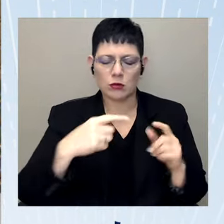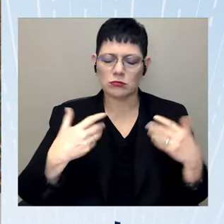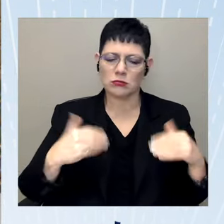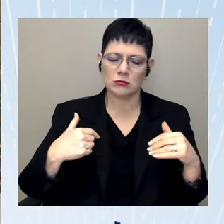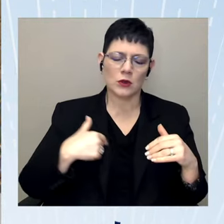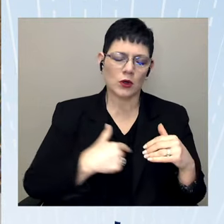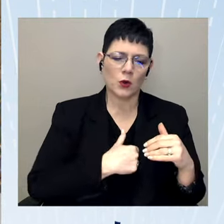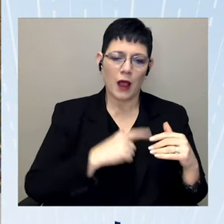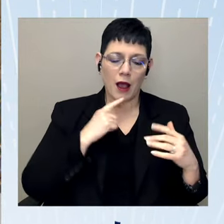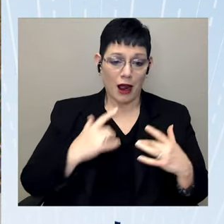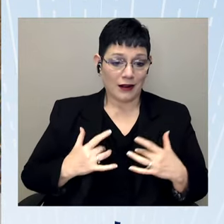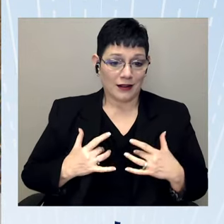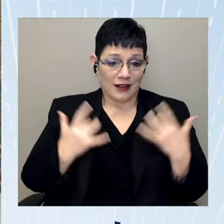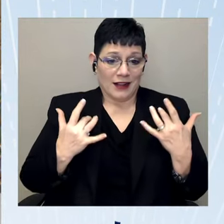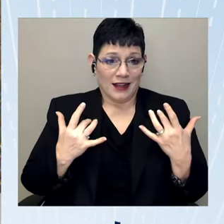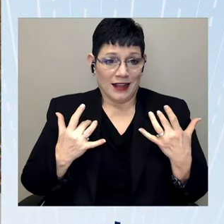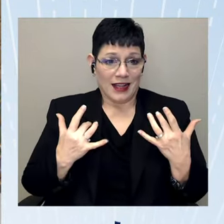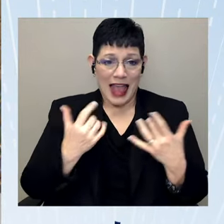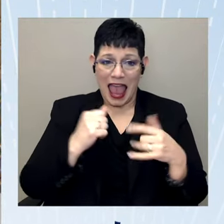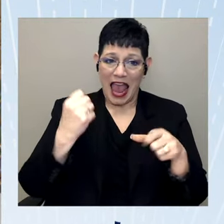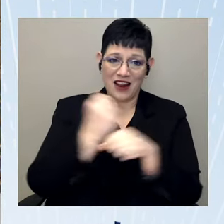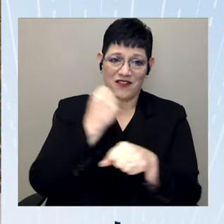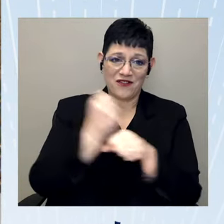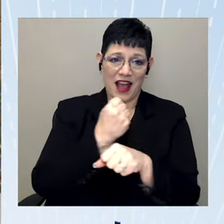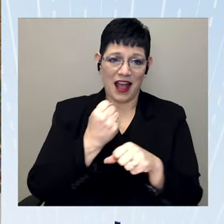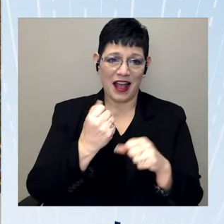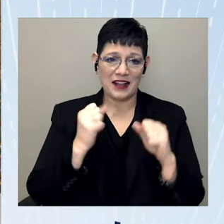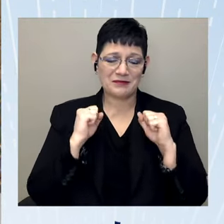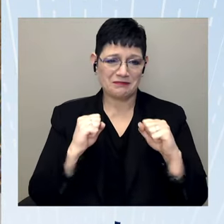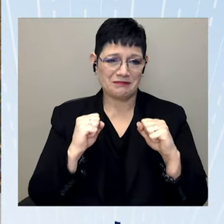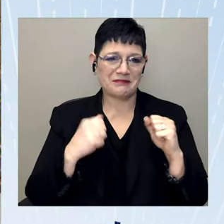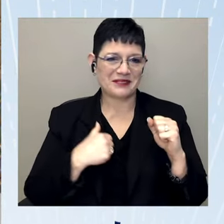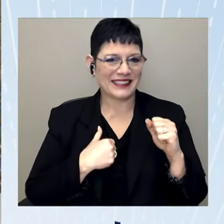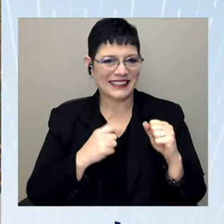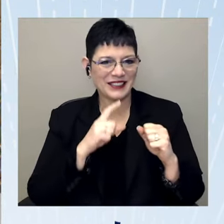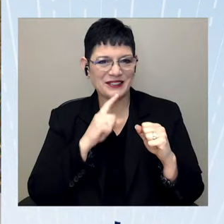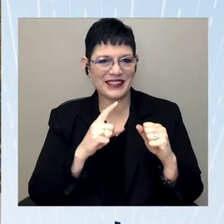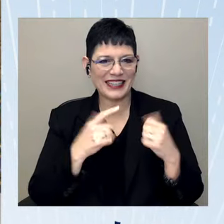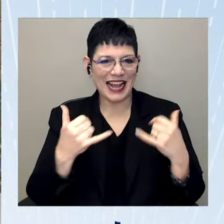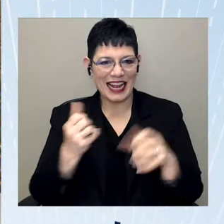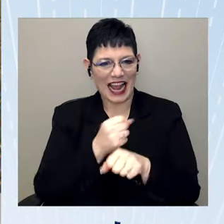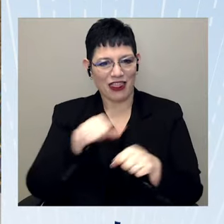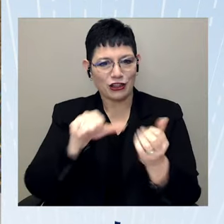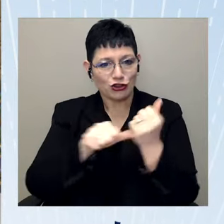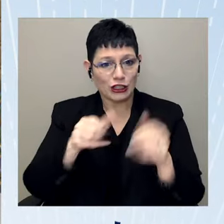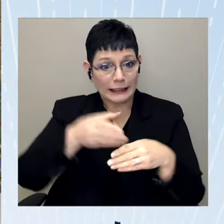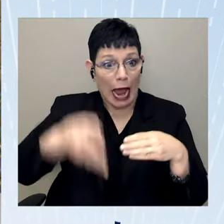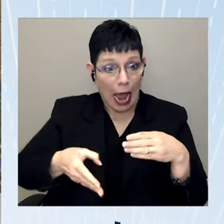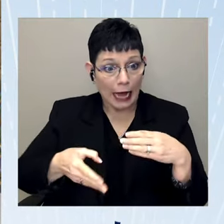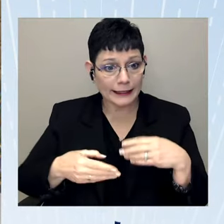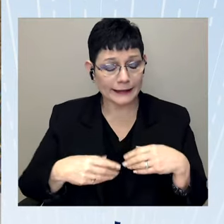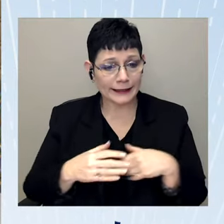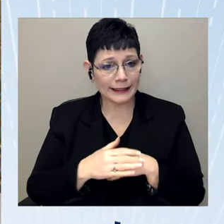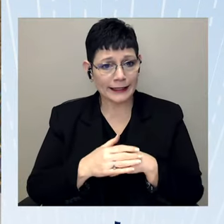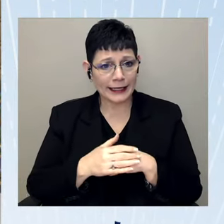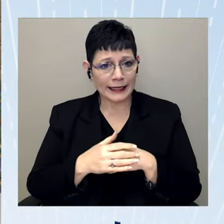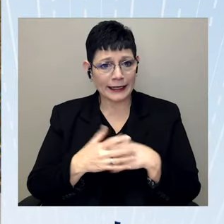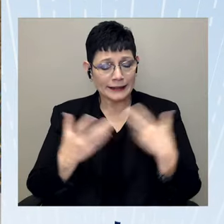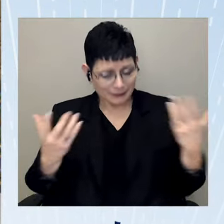enthusiastic in any fight, because it's a time that we really get this shit done. And with that,